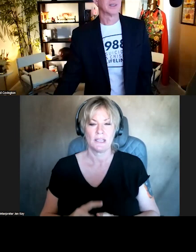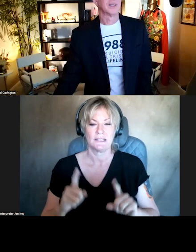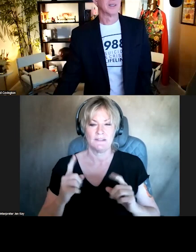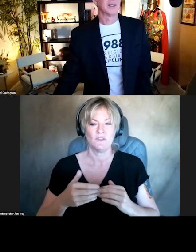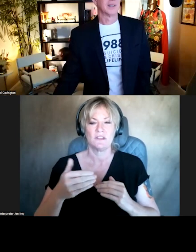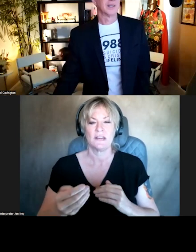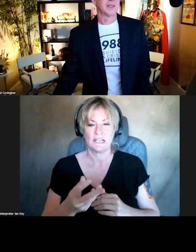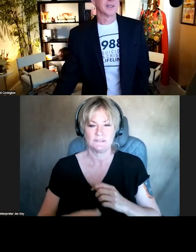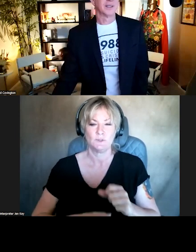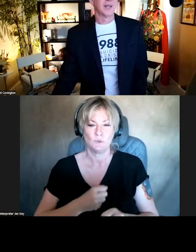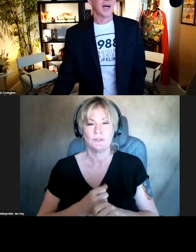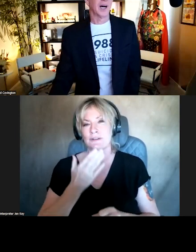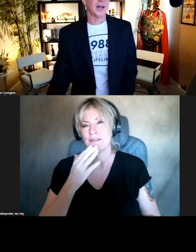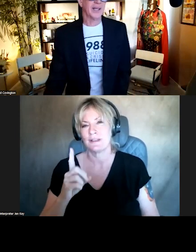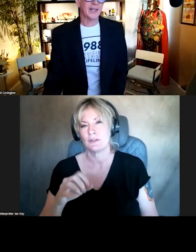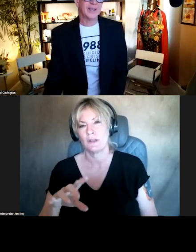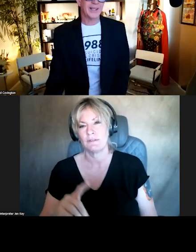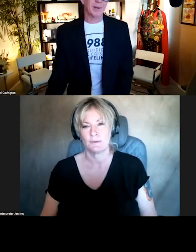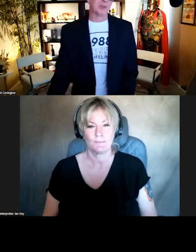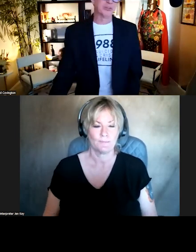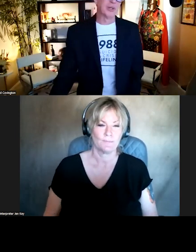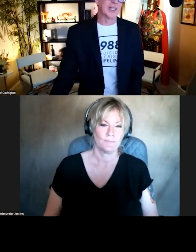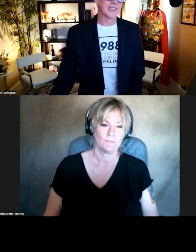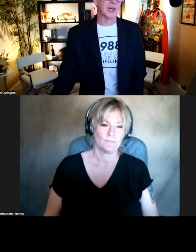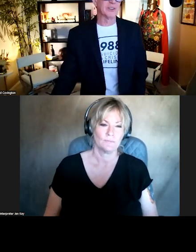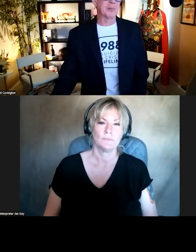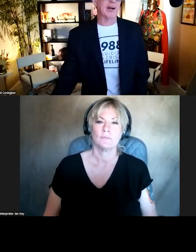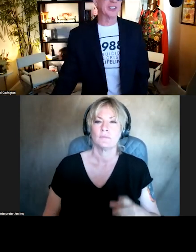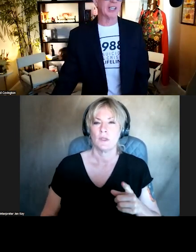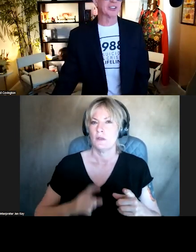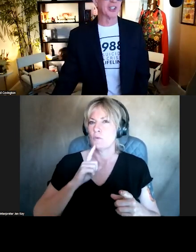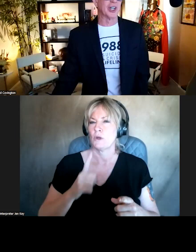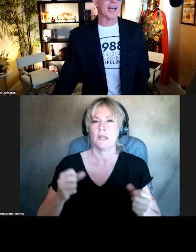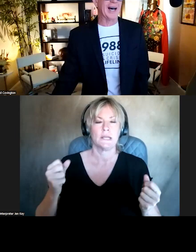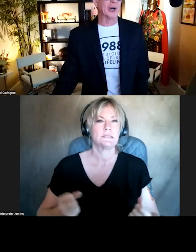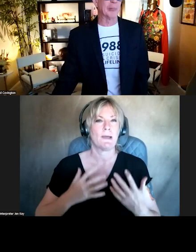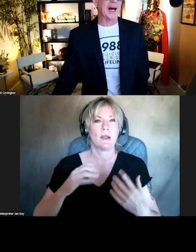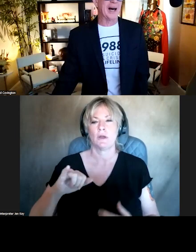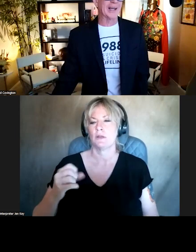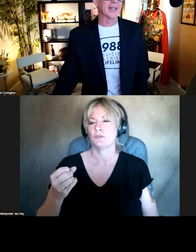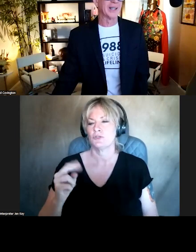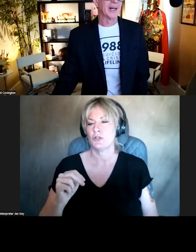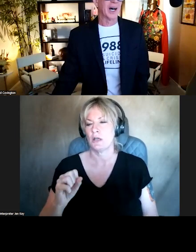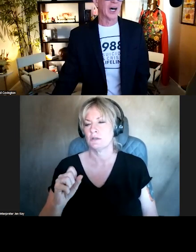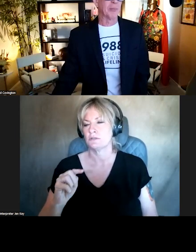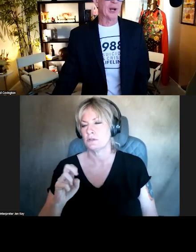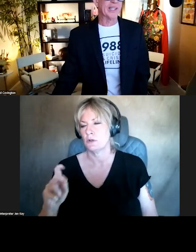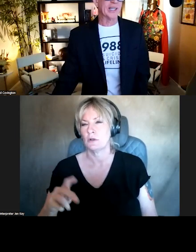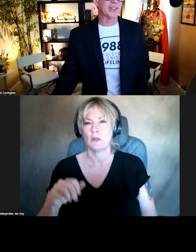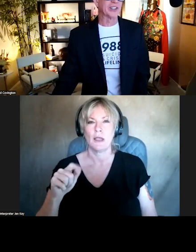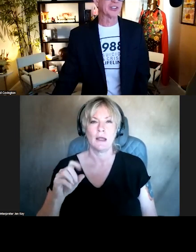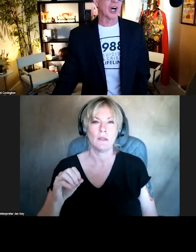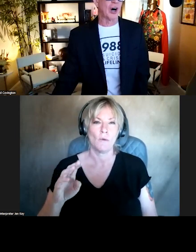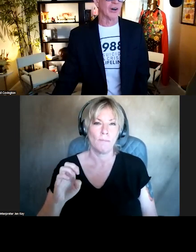years. So thank you, David. It was really so inspiring. John Snook, Aloe Black,